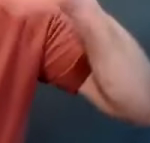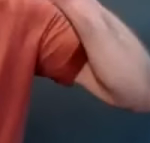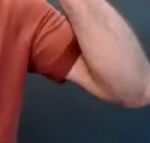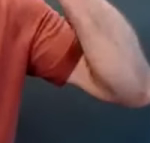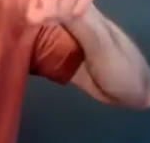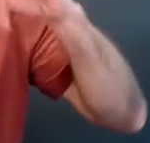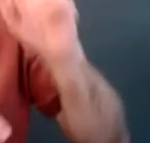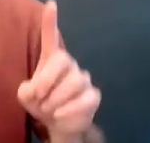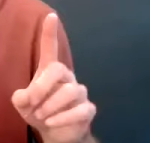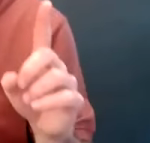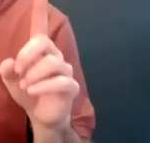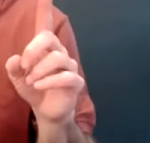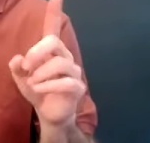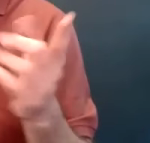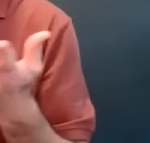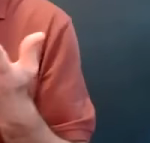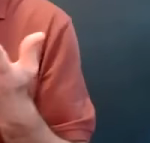you're going to live. Yeah.